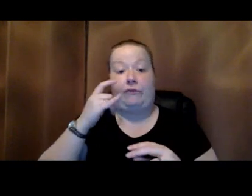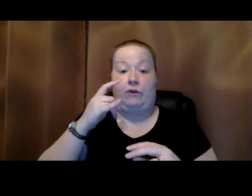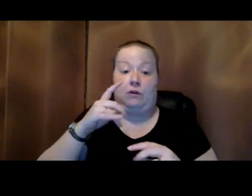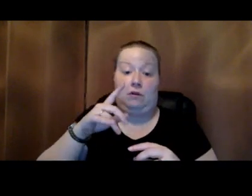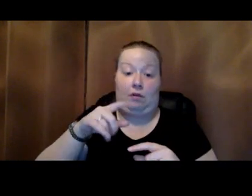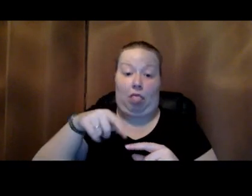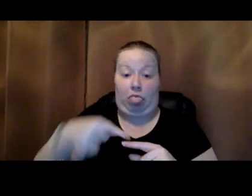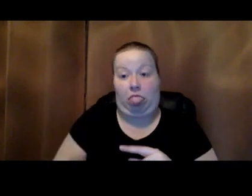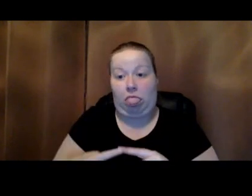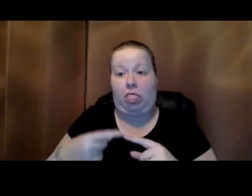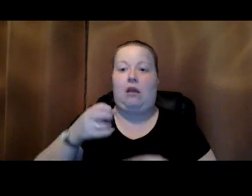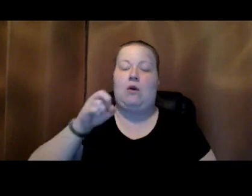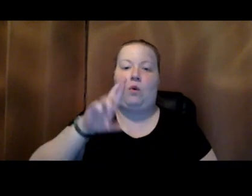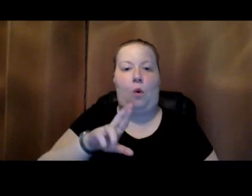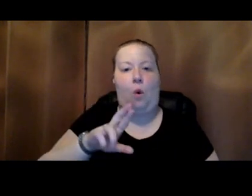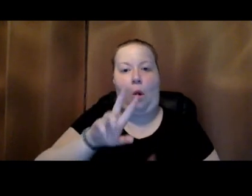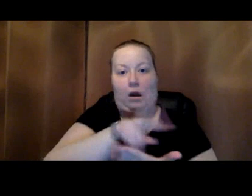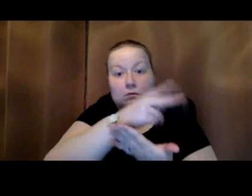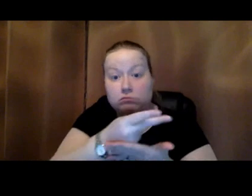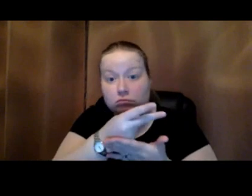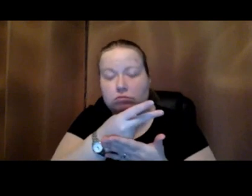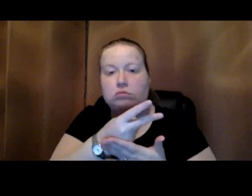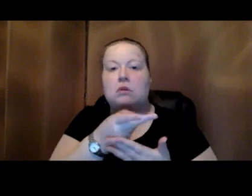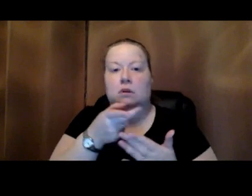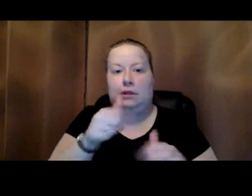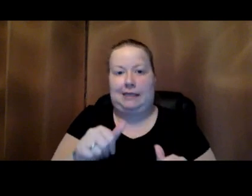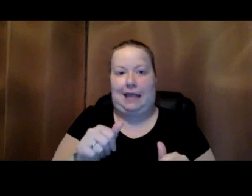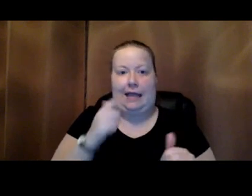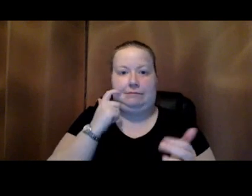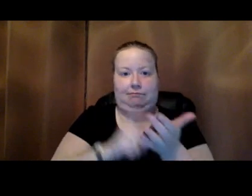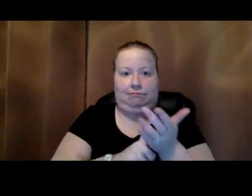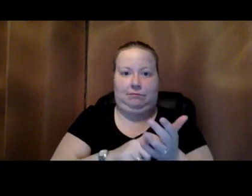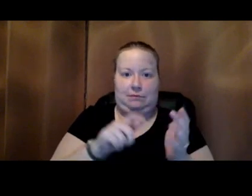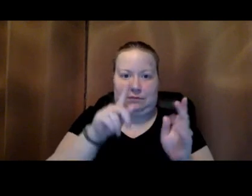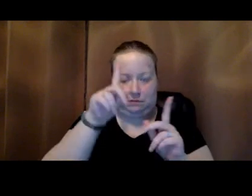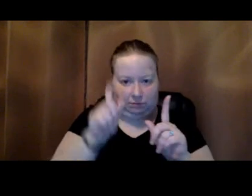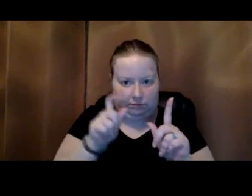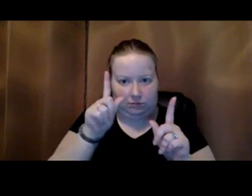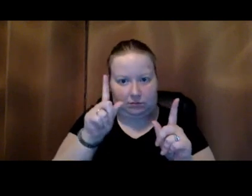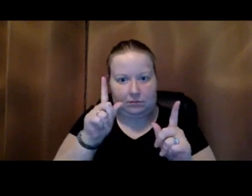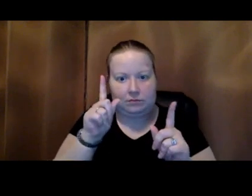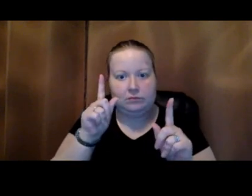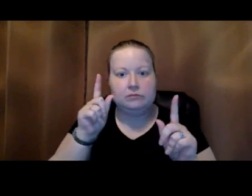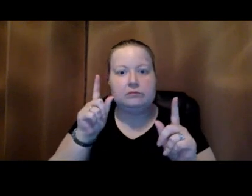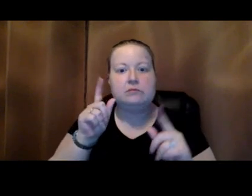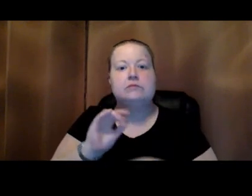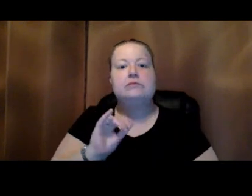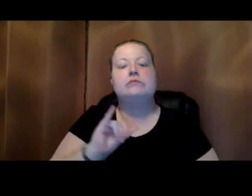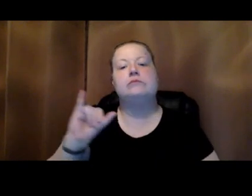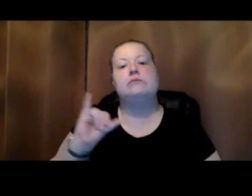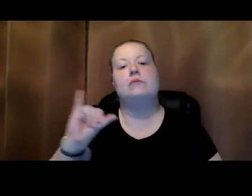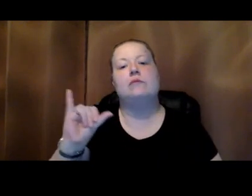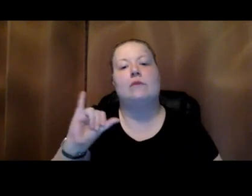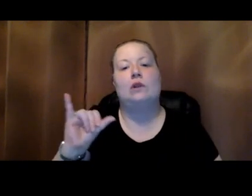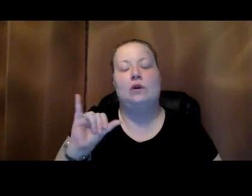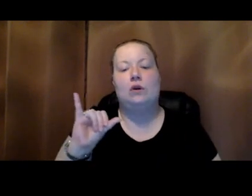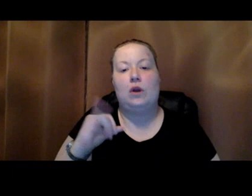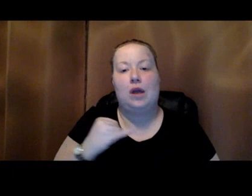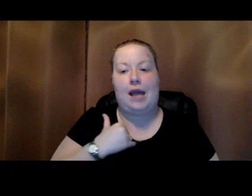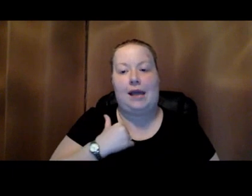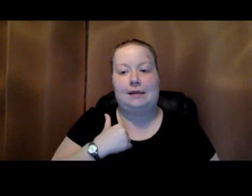stick fell, it could detect that, and could use that to take a photo as well. It also has a